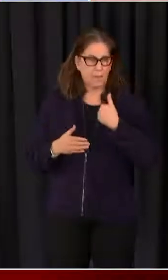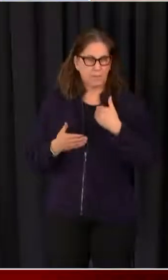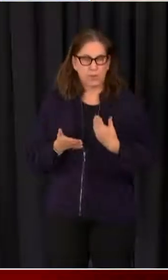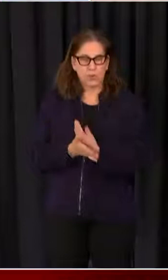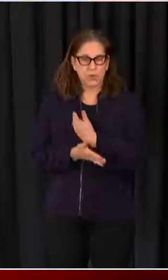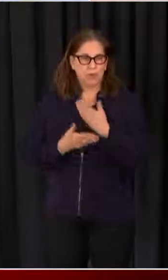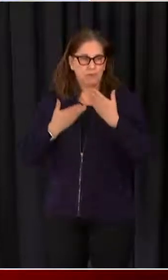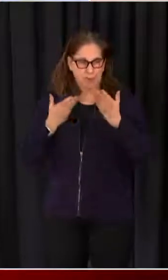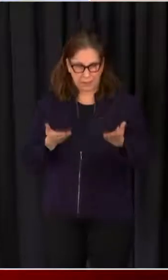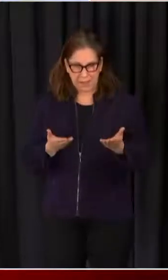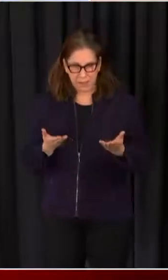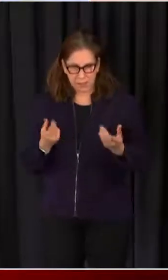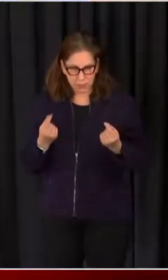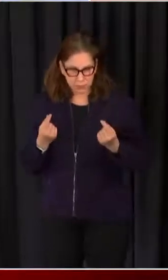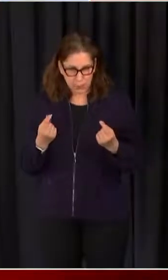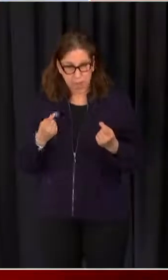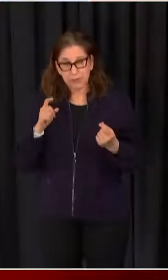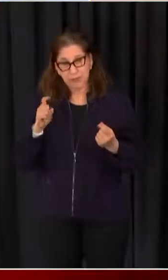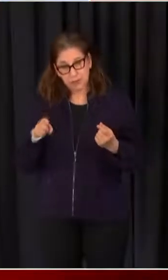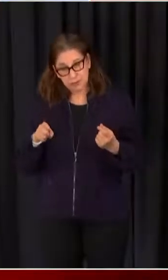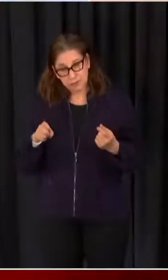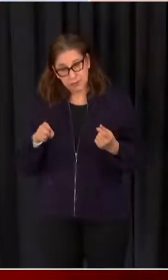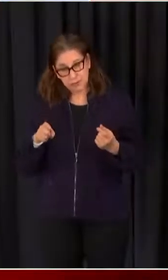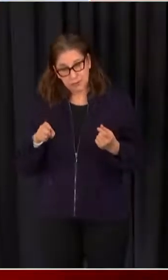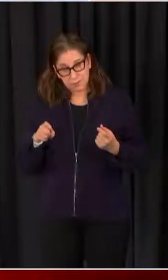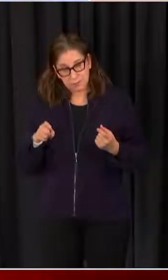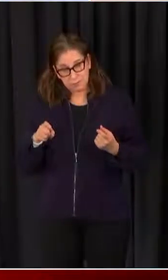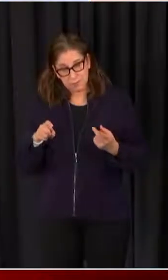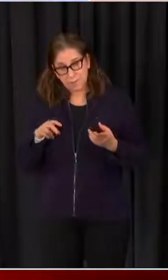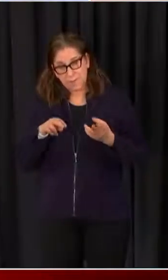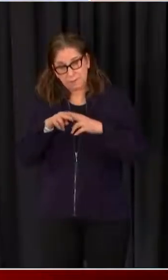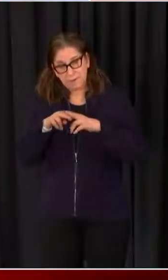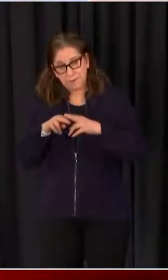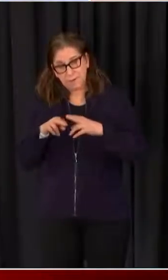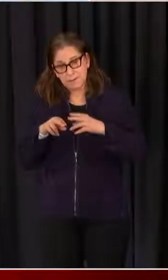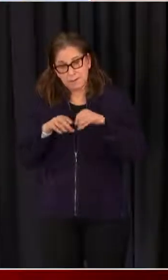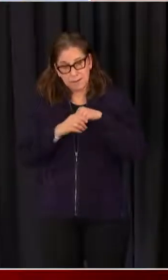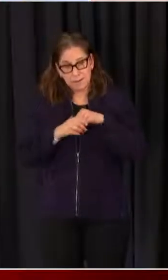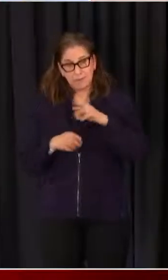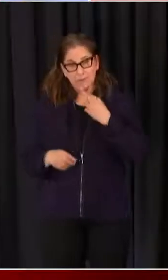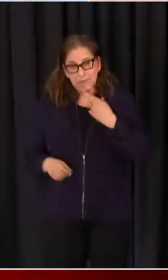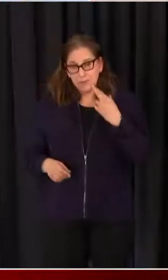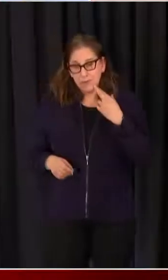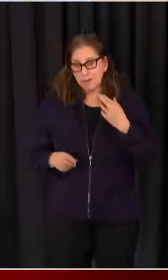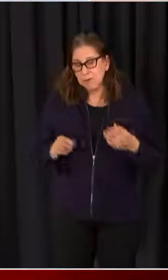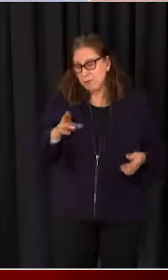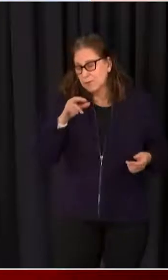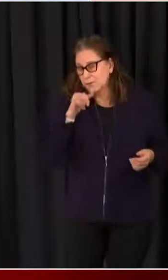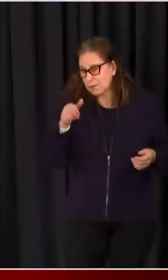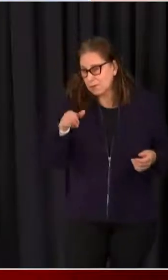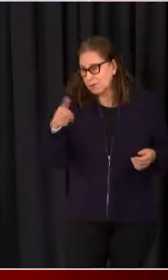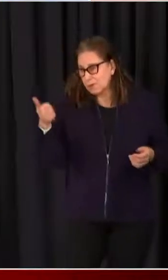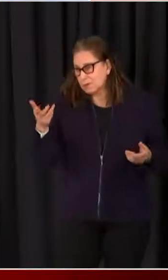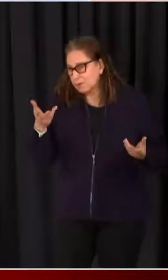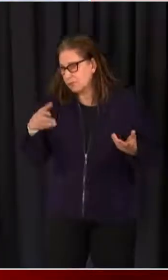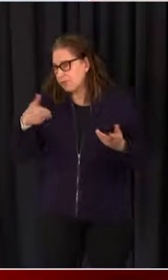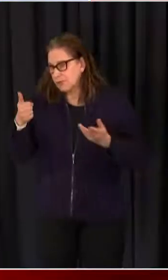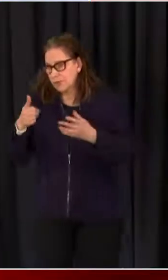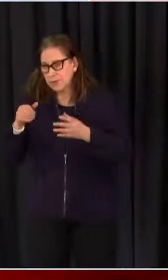things that need a lead-up time, we're trying to give those industries or sectors some lead-up time to think about